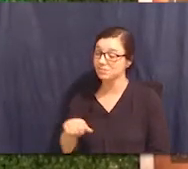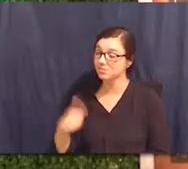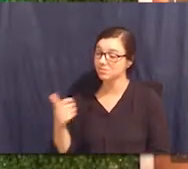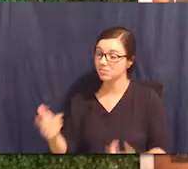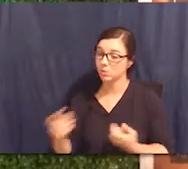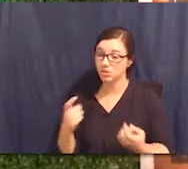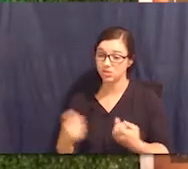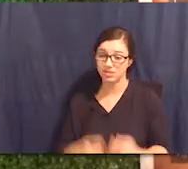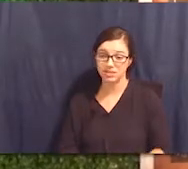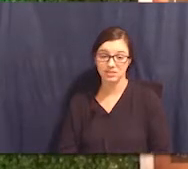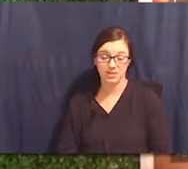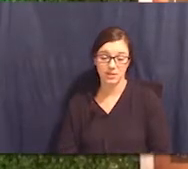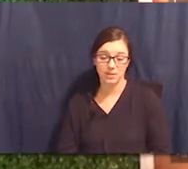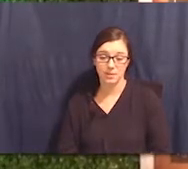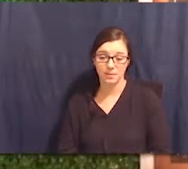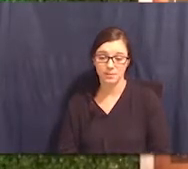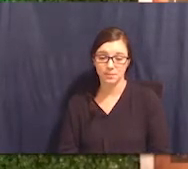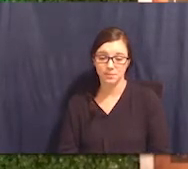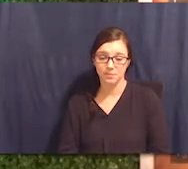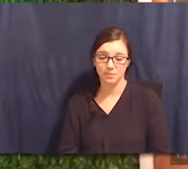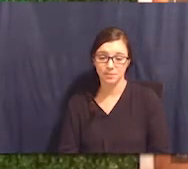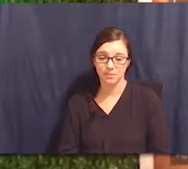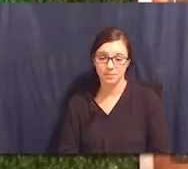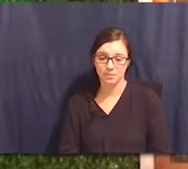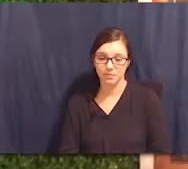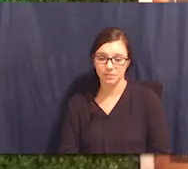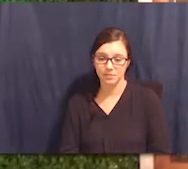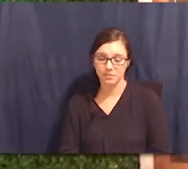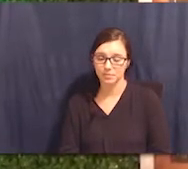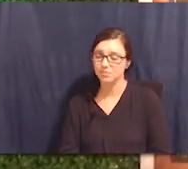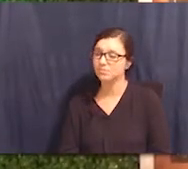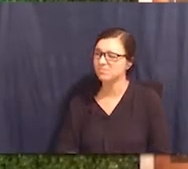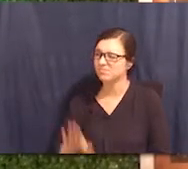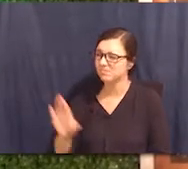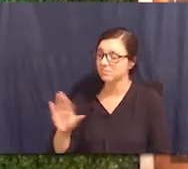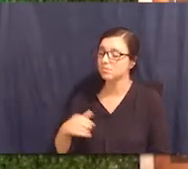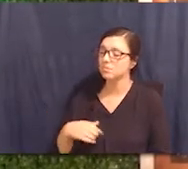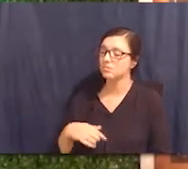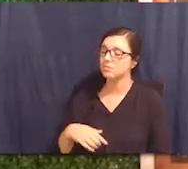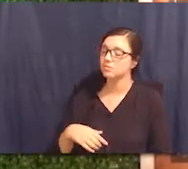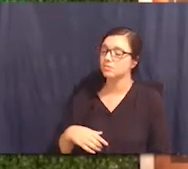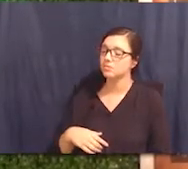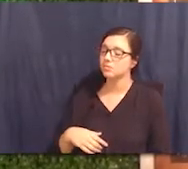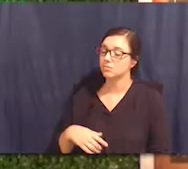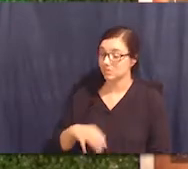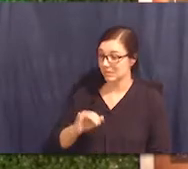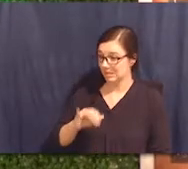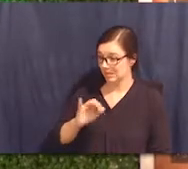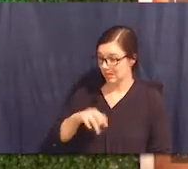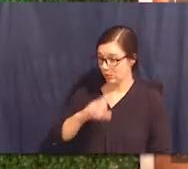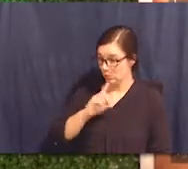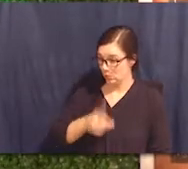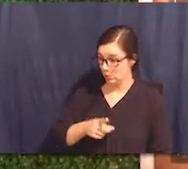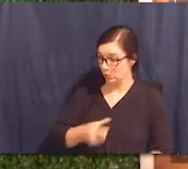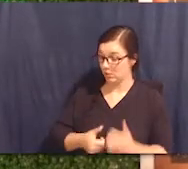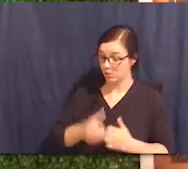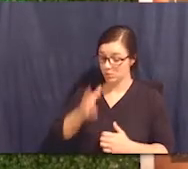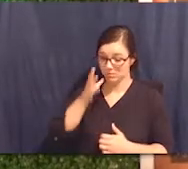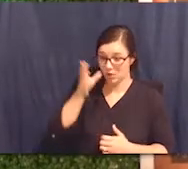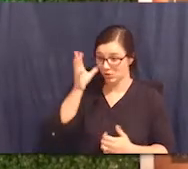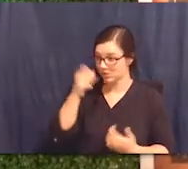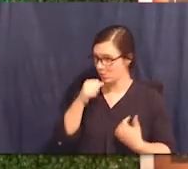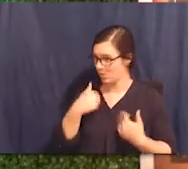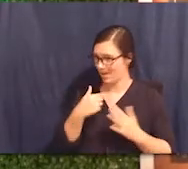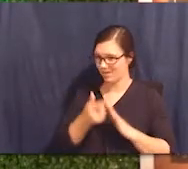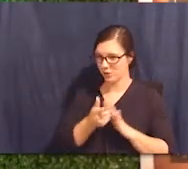Any other questions that I can help with? All right. Isn't it true that most parents who don't have an attorney,